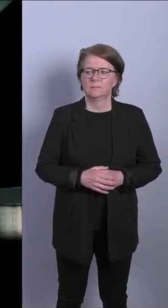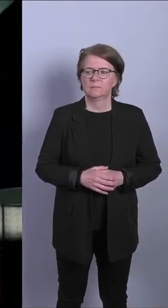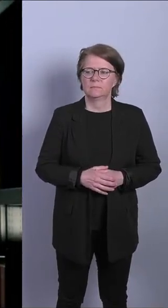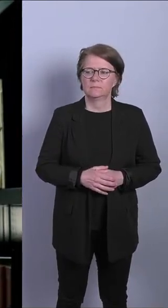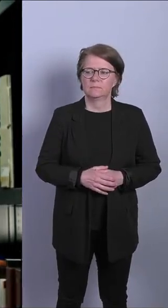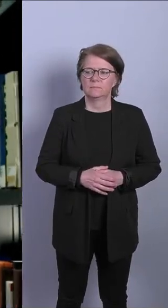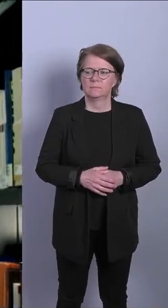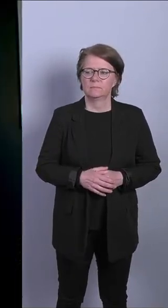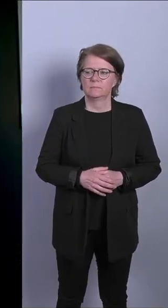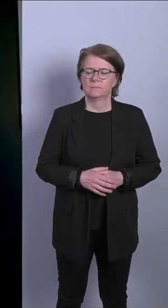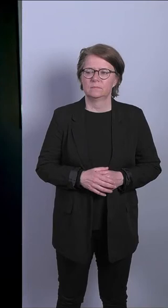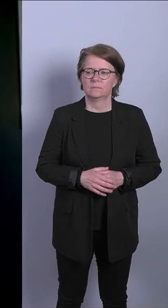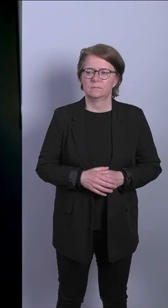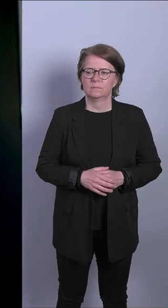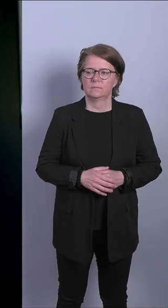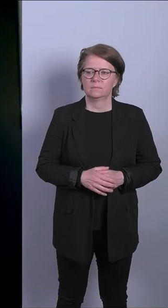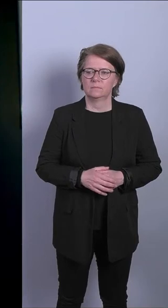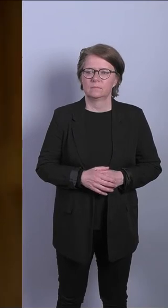We're smart.